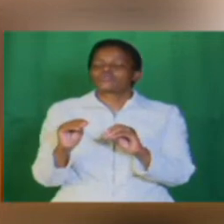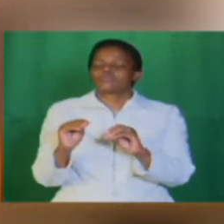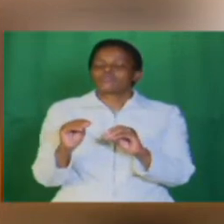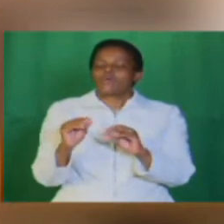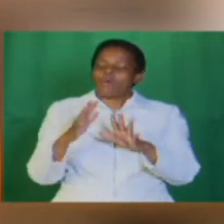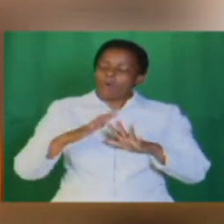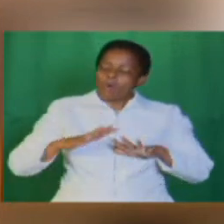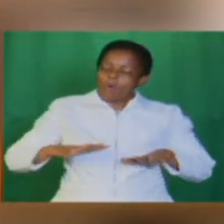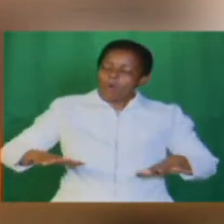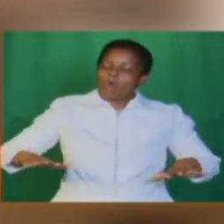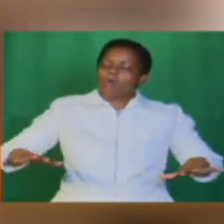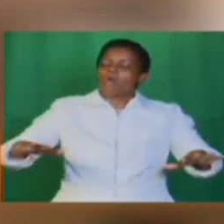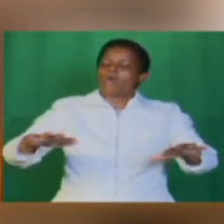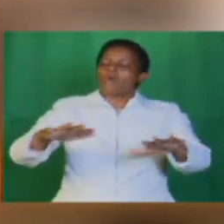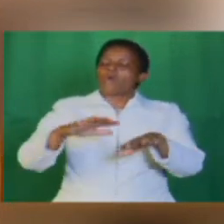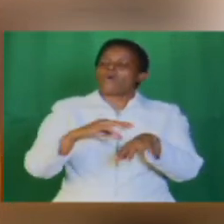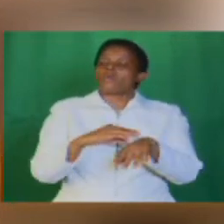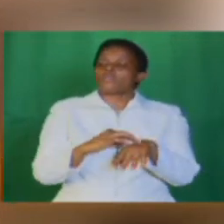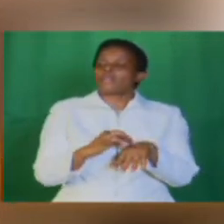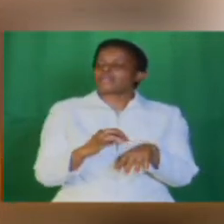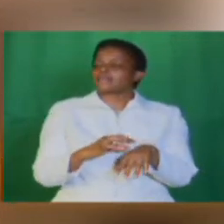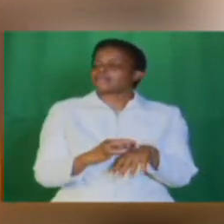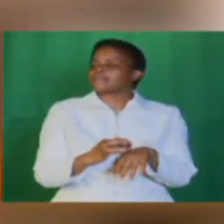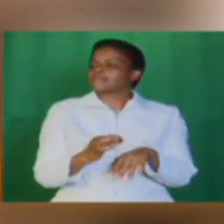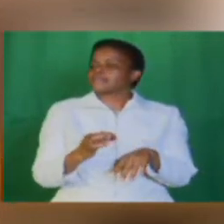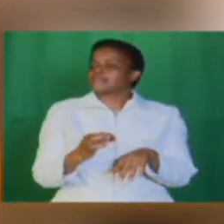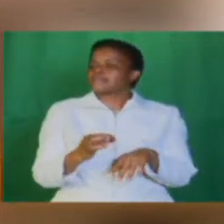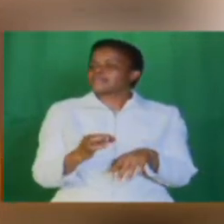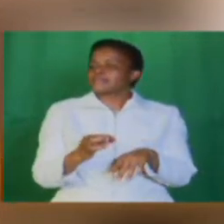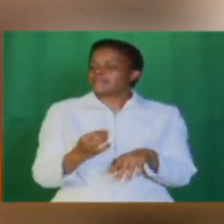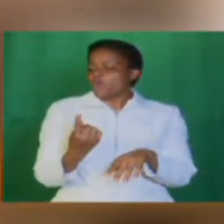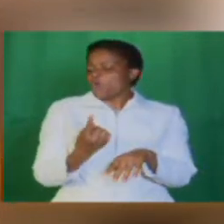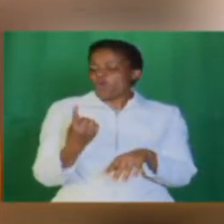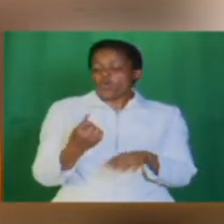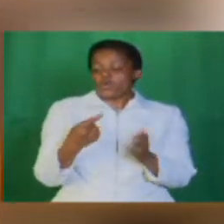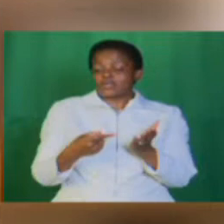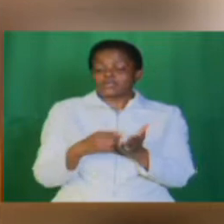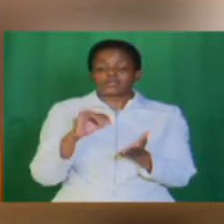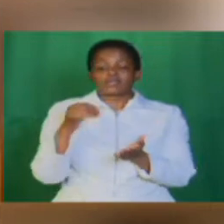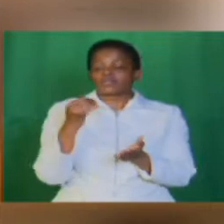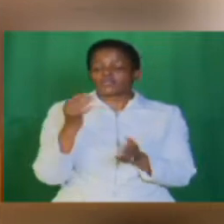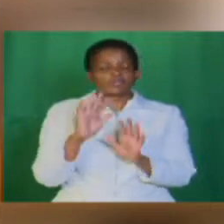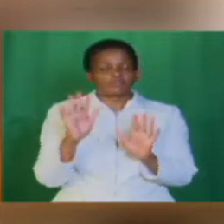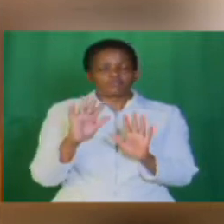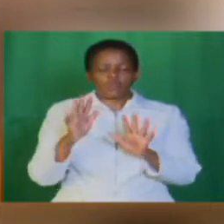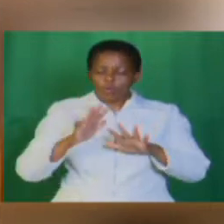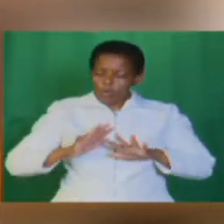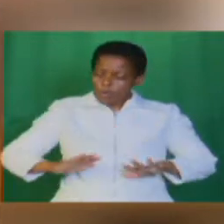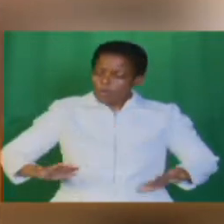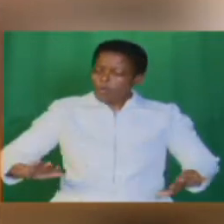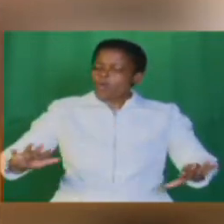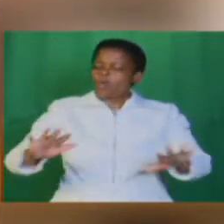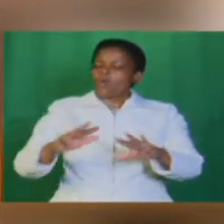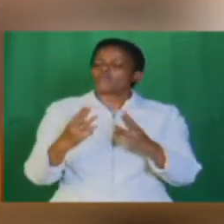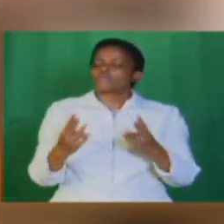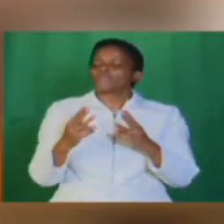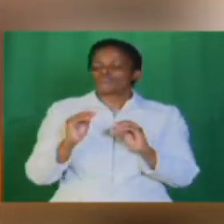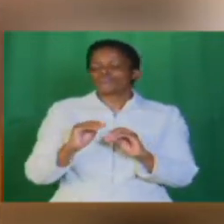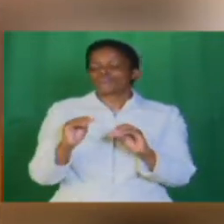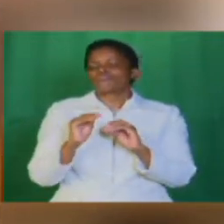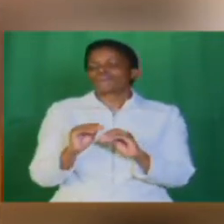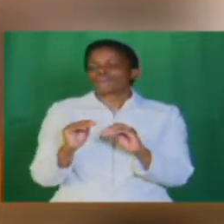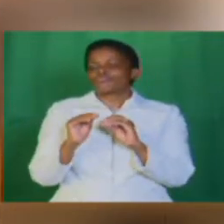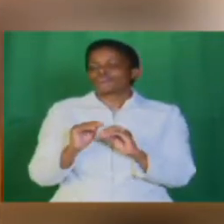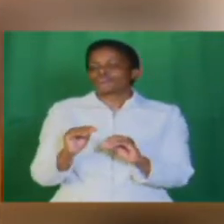to all nations, not only in Jerusalem where they were. So they needed to be clothed with the Holy